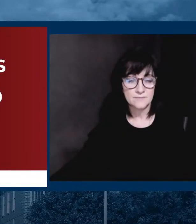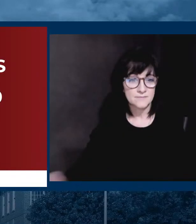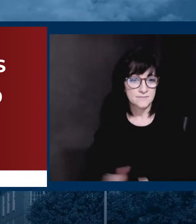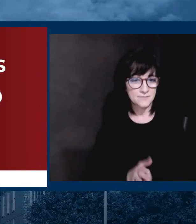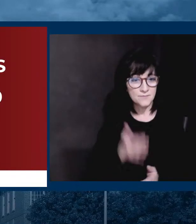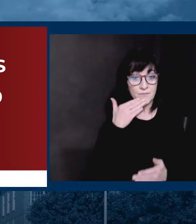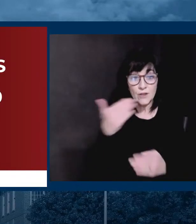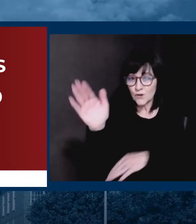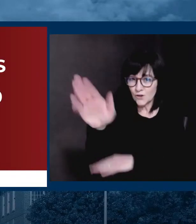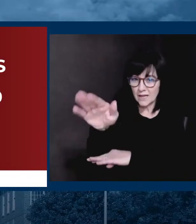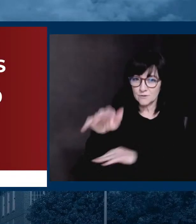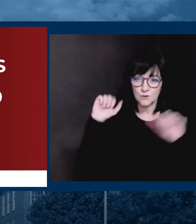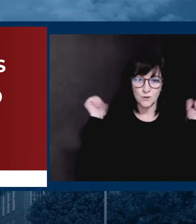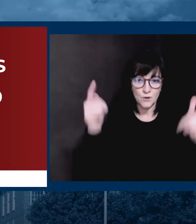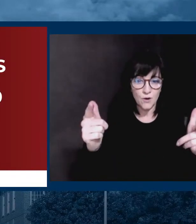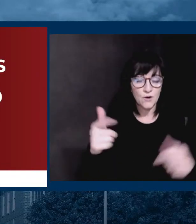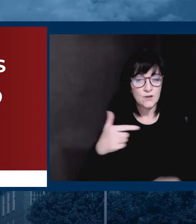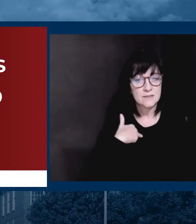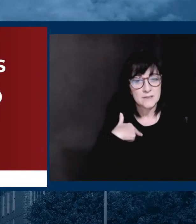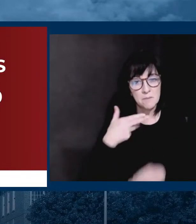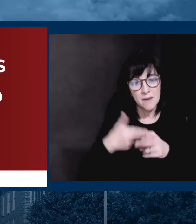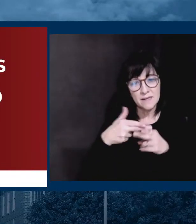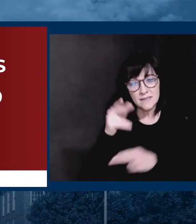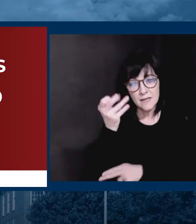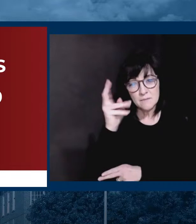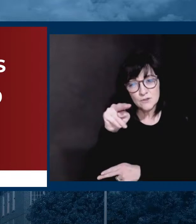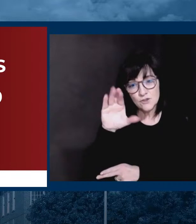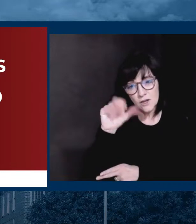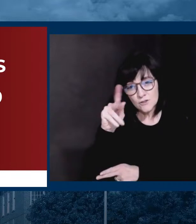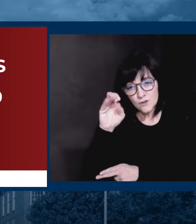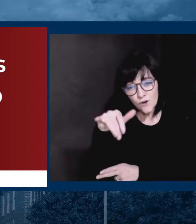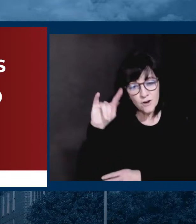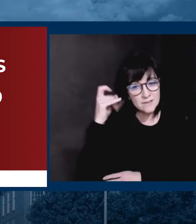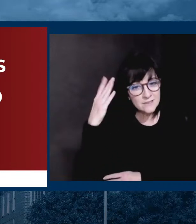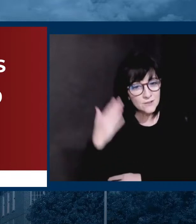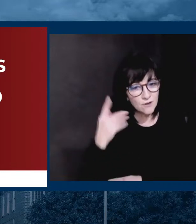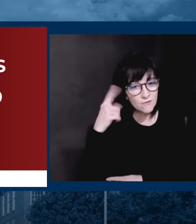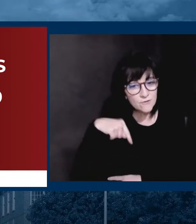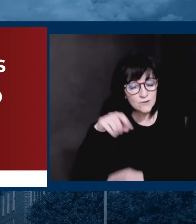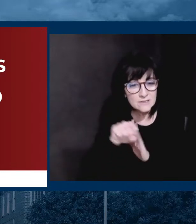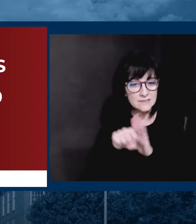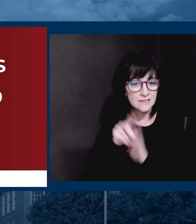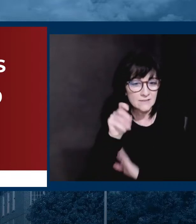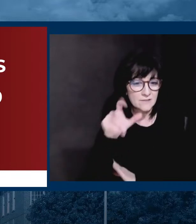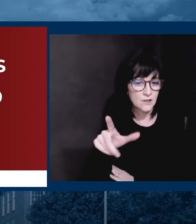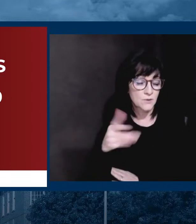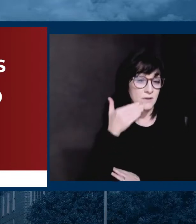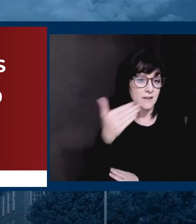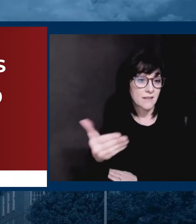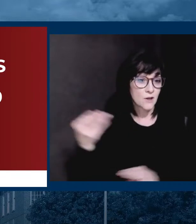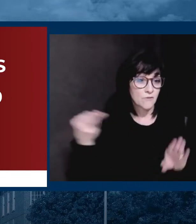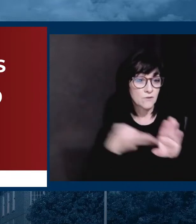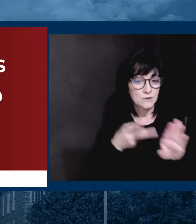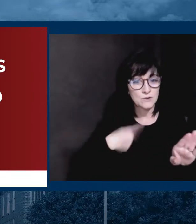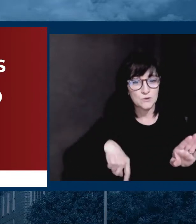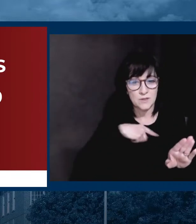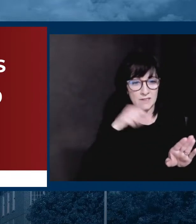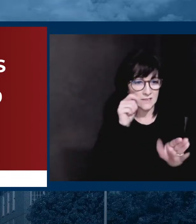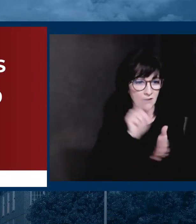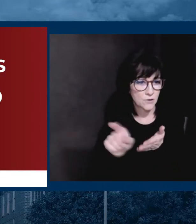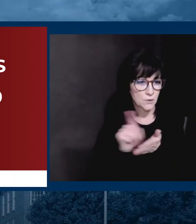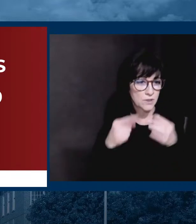Good afternoon, everyone. I'm Governor John Carney. Thank you for joining us for our weekly press conference on Delaware's response